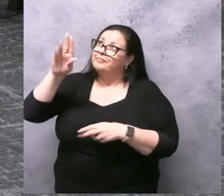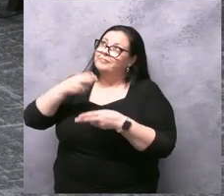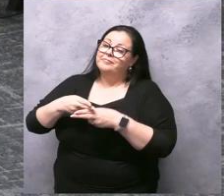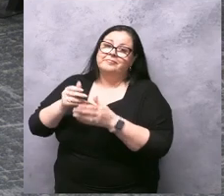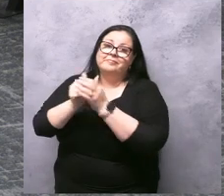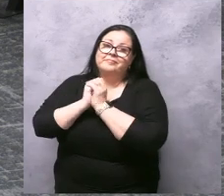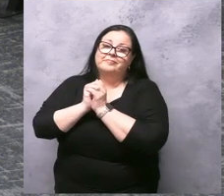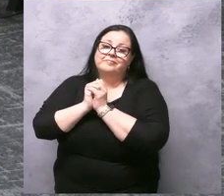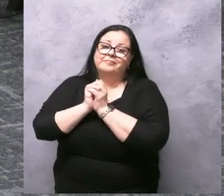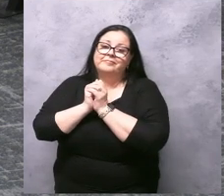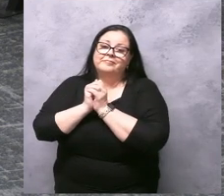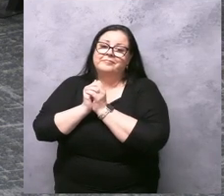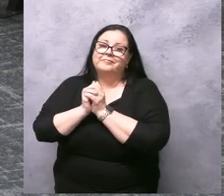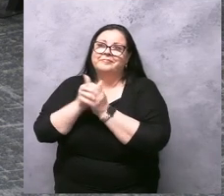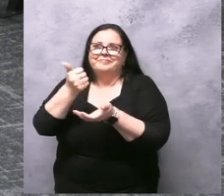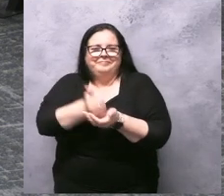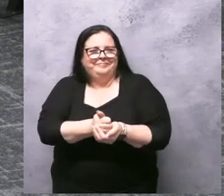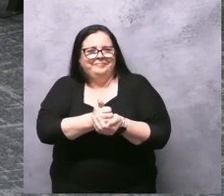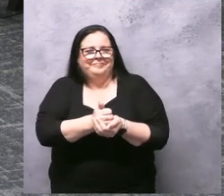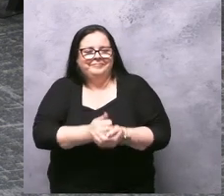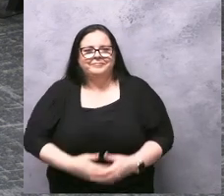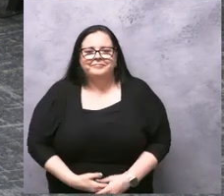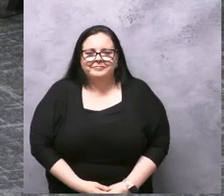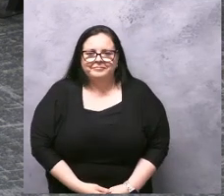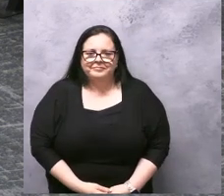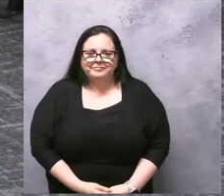pray. Amen.